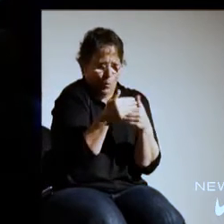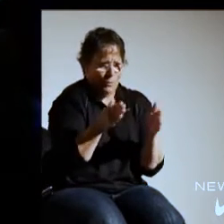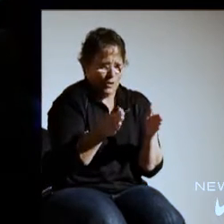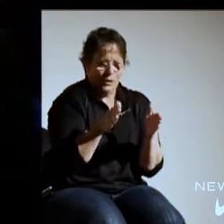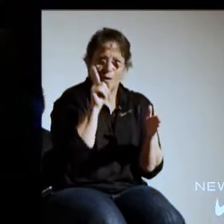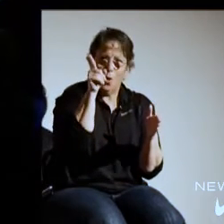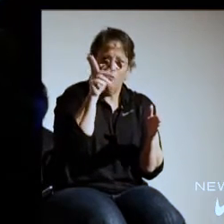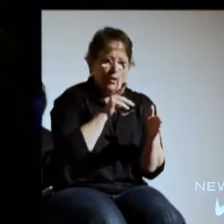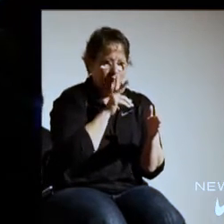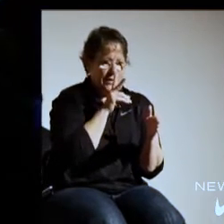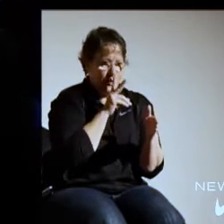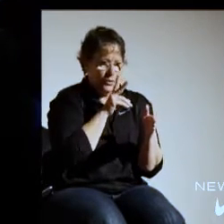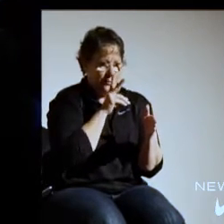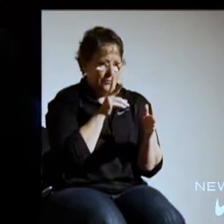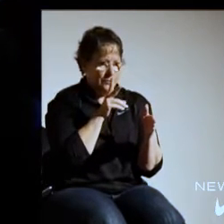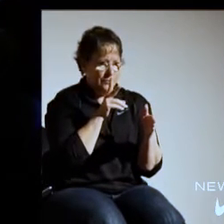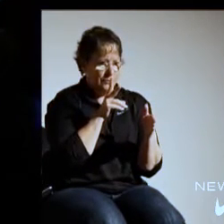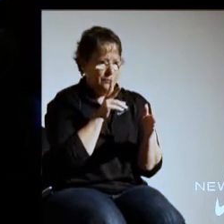Vestal.